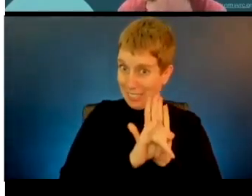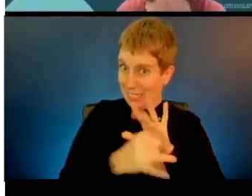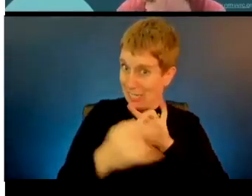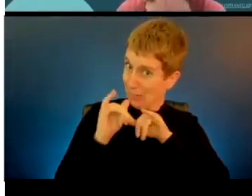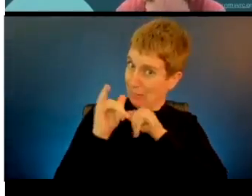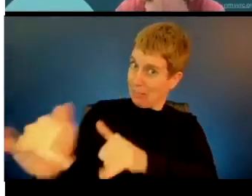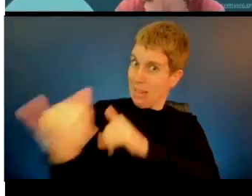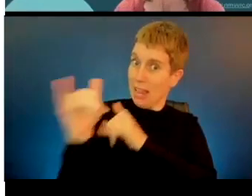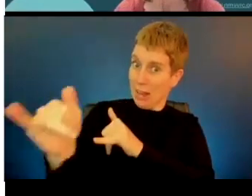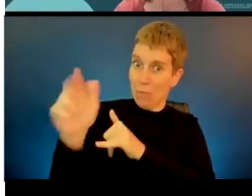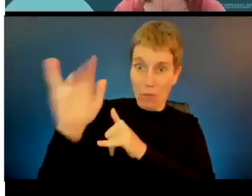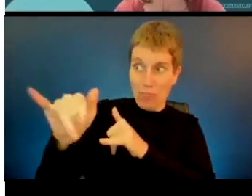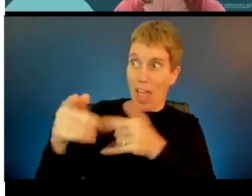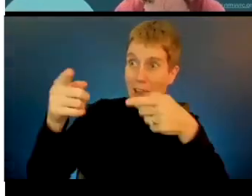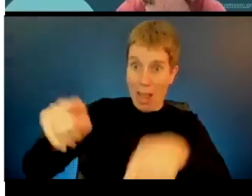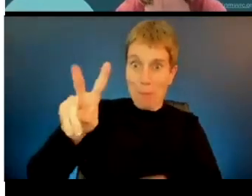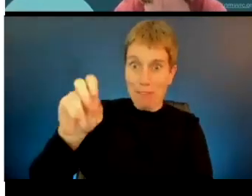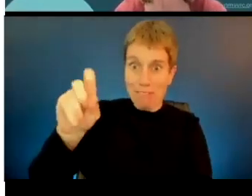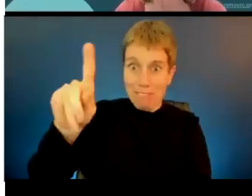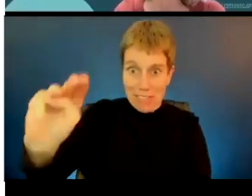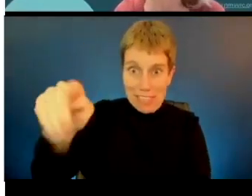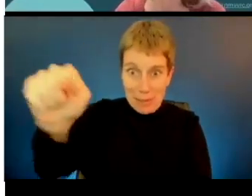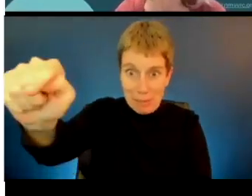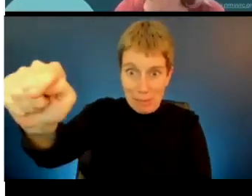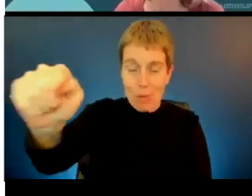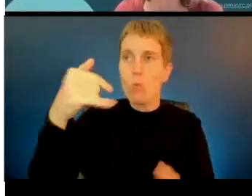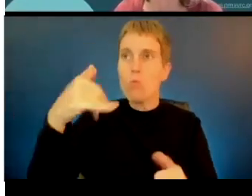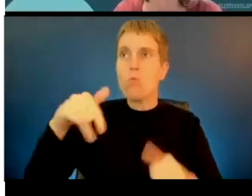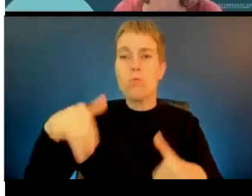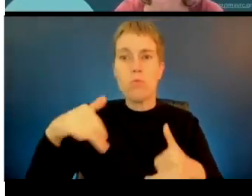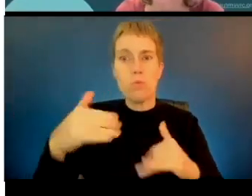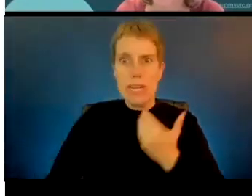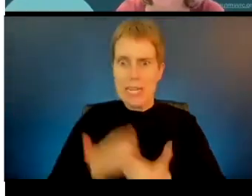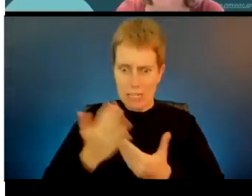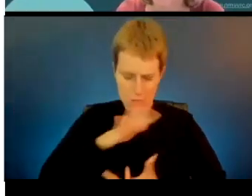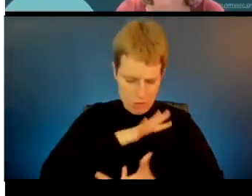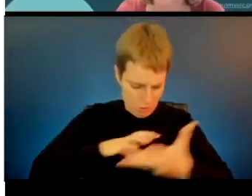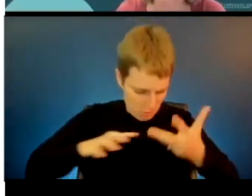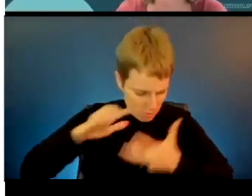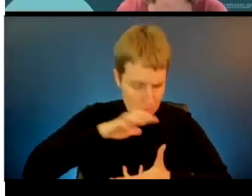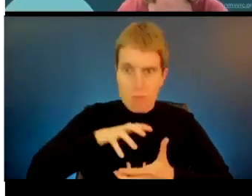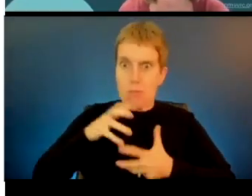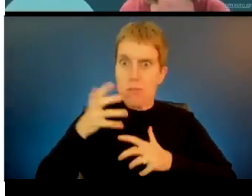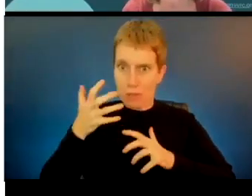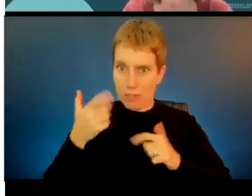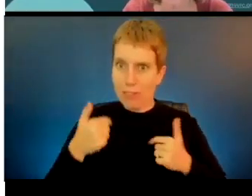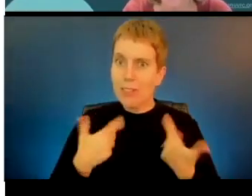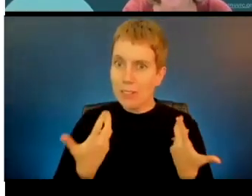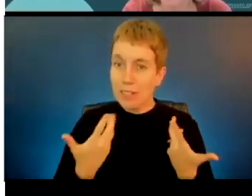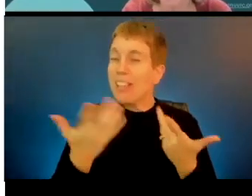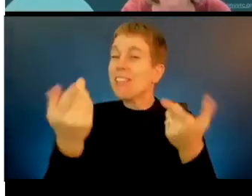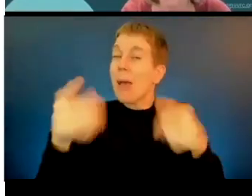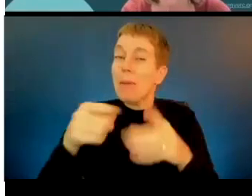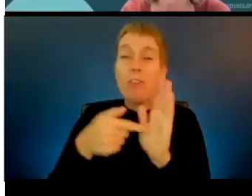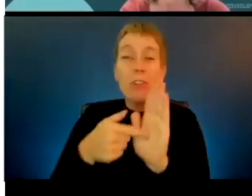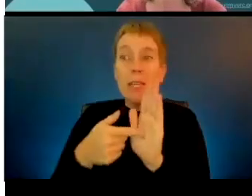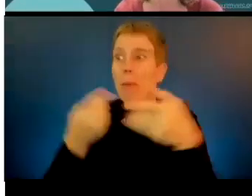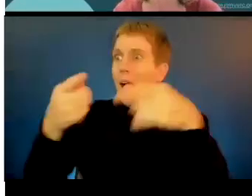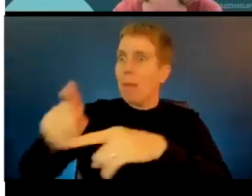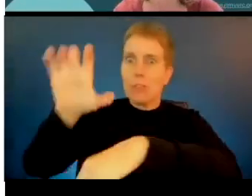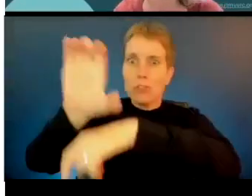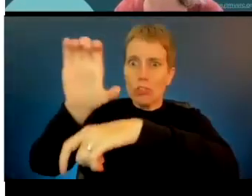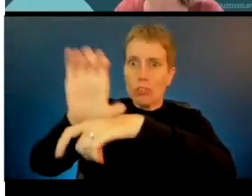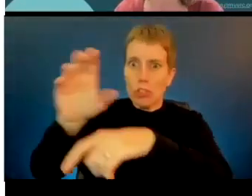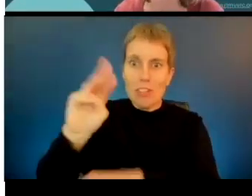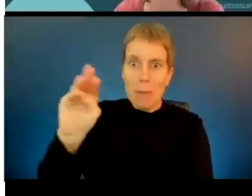confusing. You know, something that occurs, for example, in a place of worship, and you share that same religious background, you